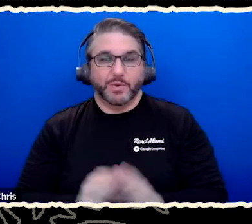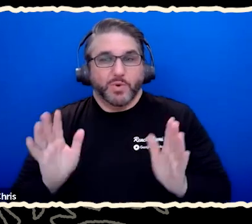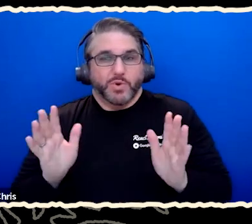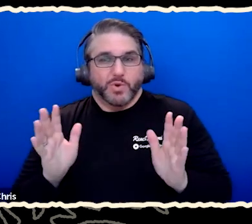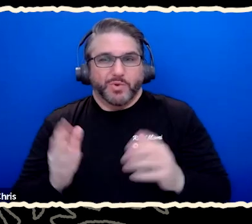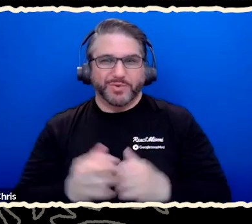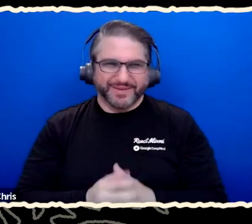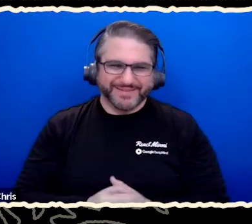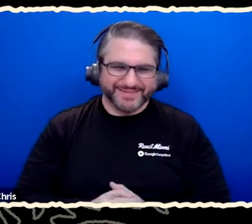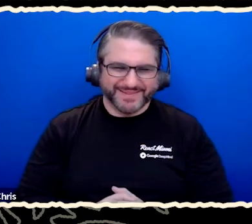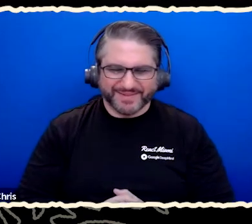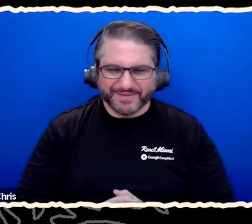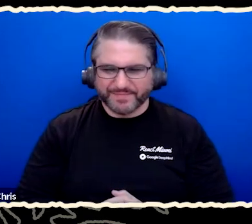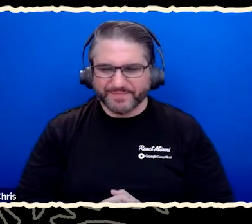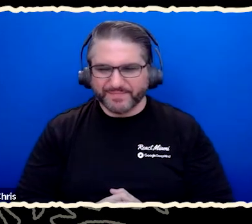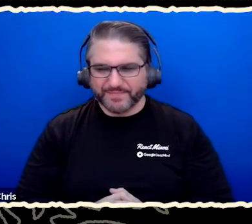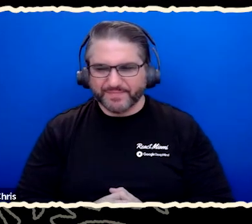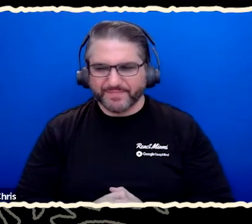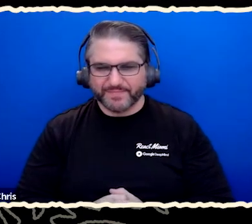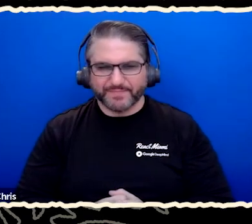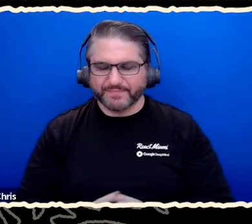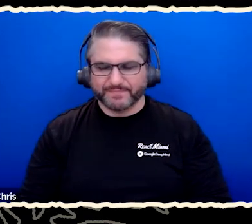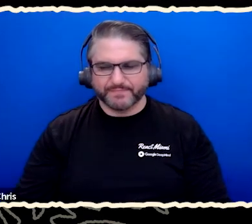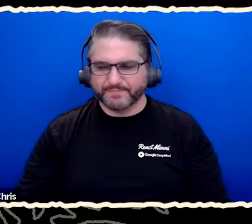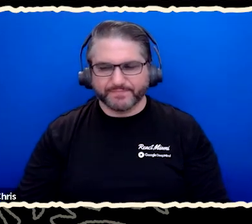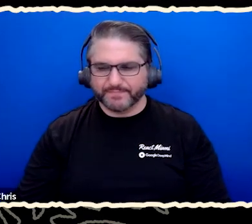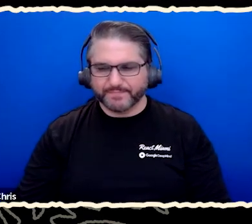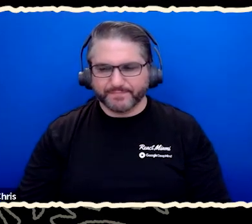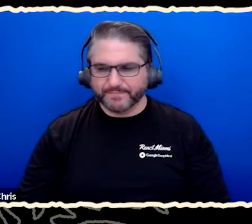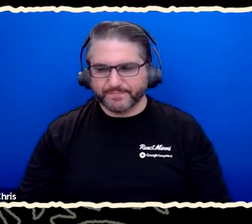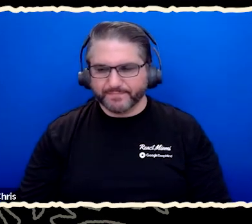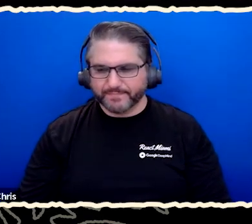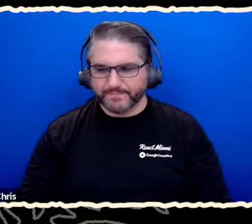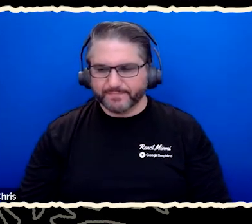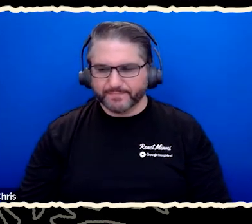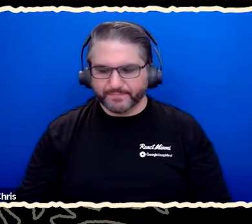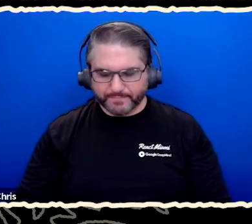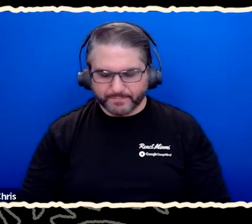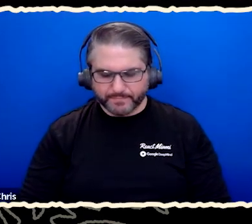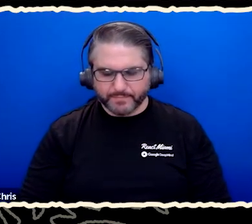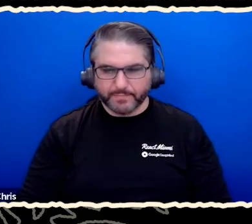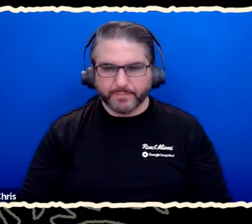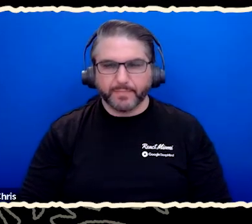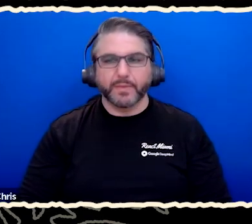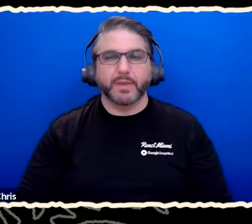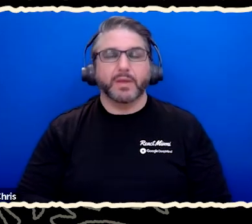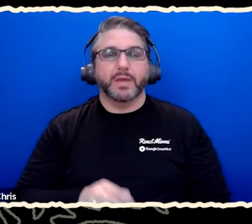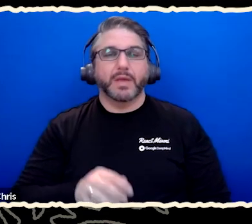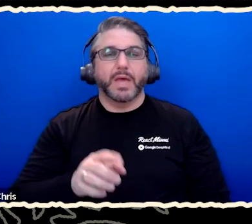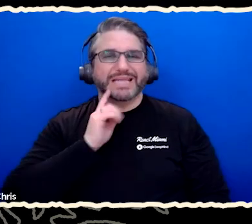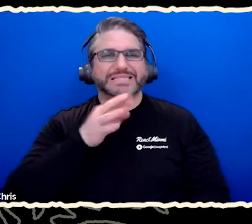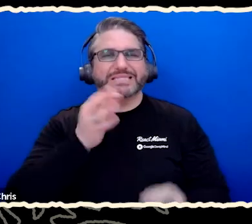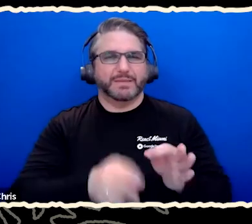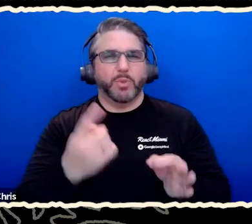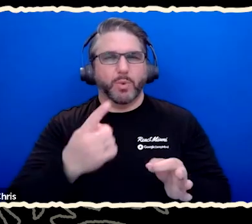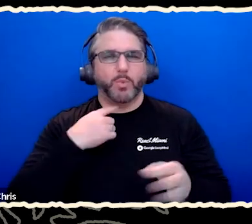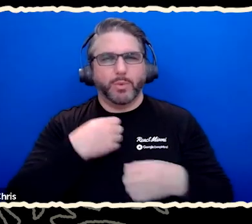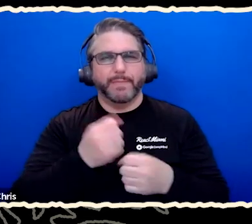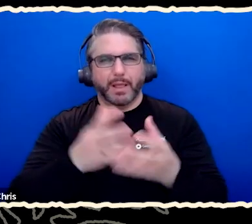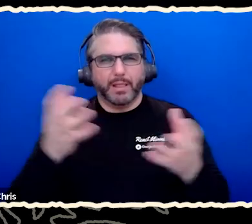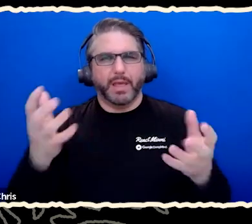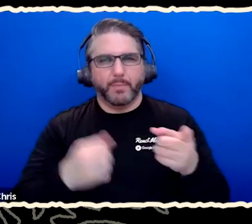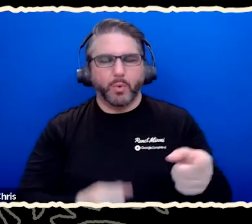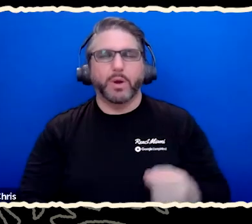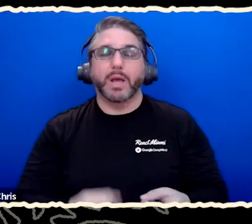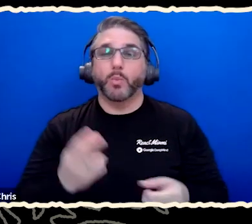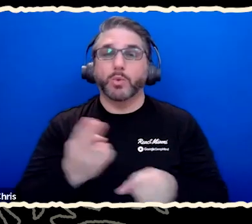that. It's a very simple one. We're going to make a lot more. OK. Let's use the